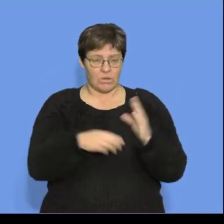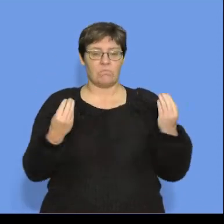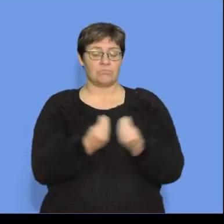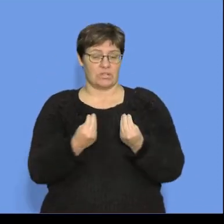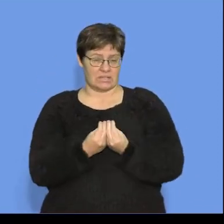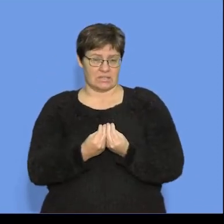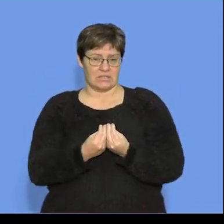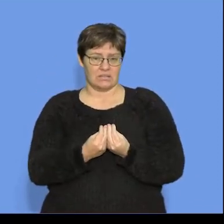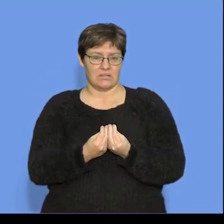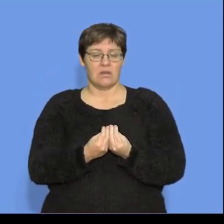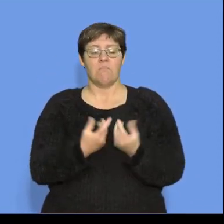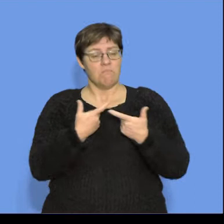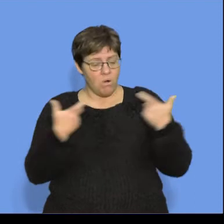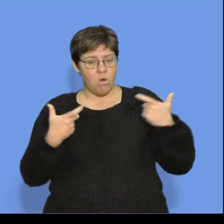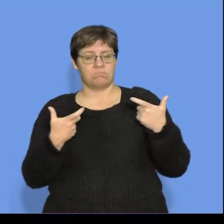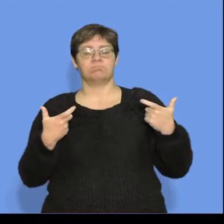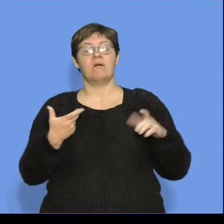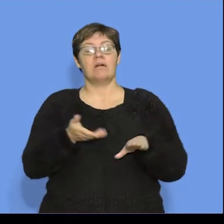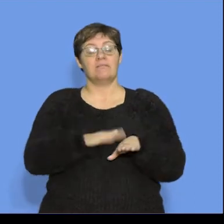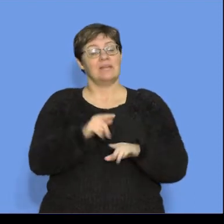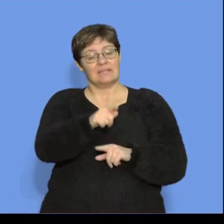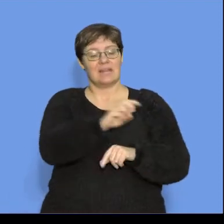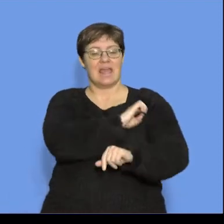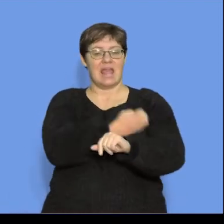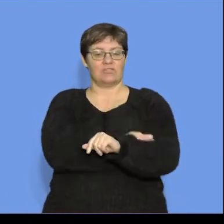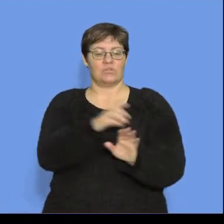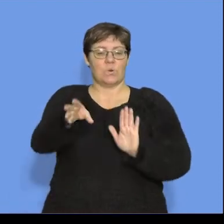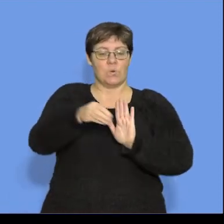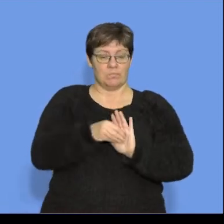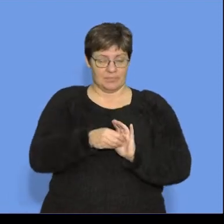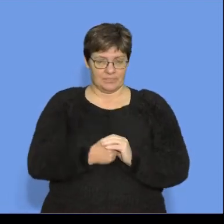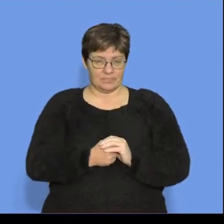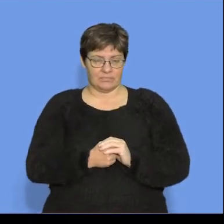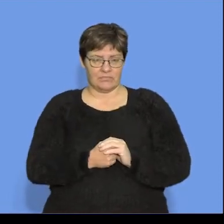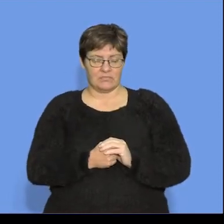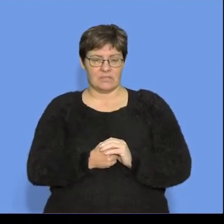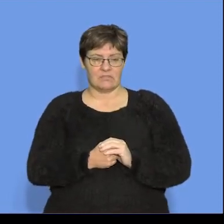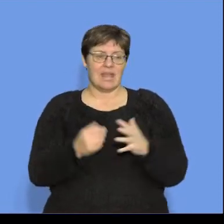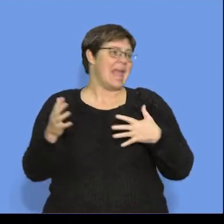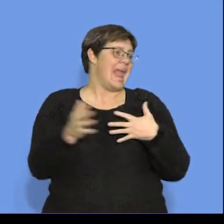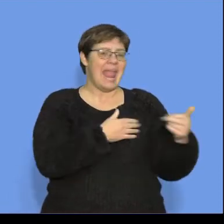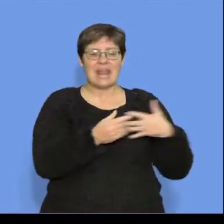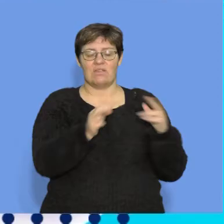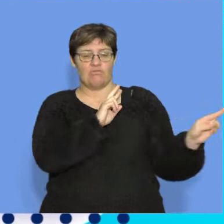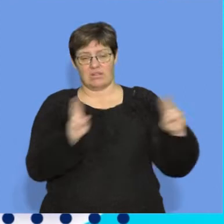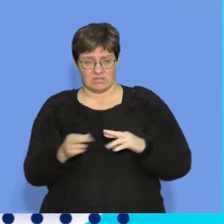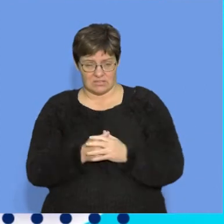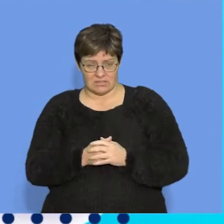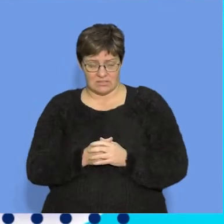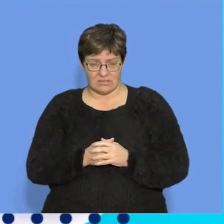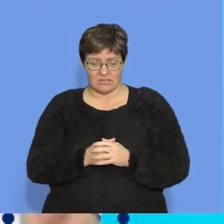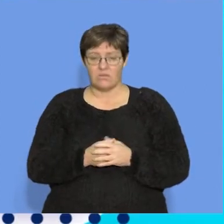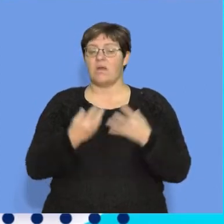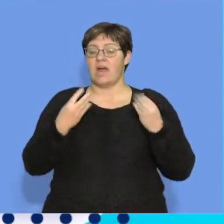product is much bigger than the energy that is absorbed. So in any reaction, we